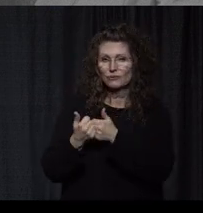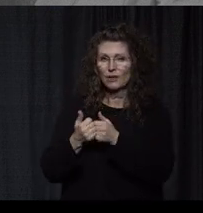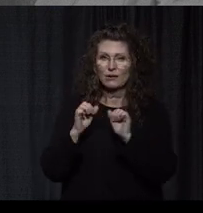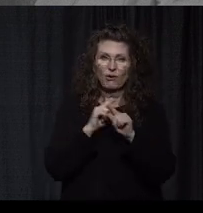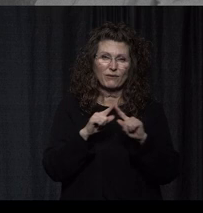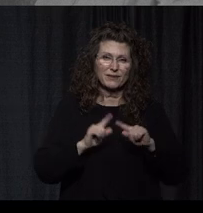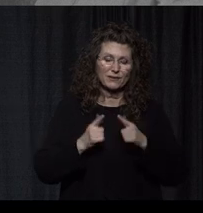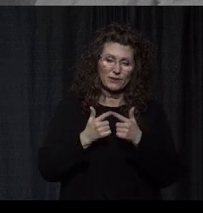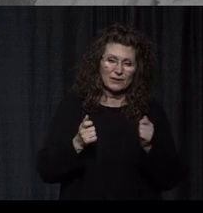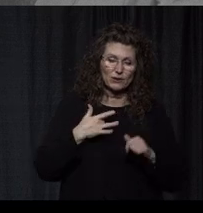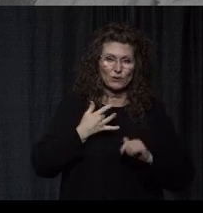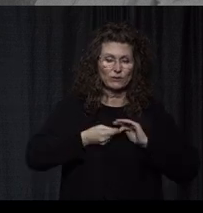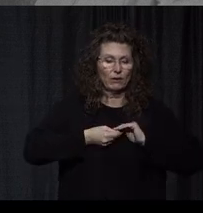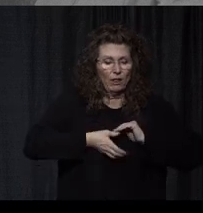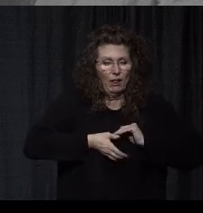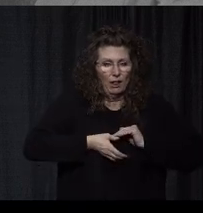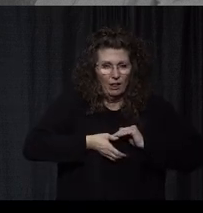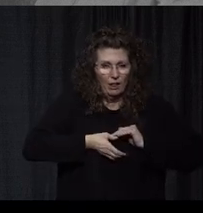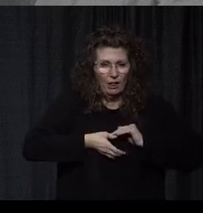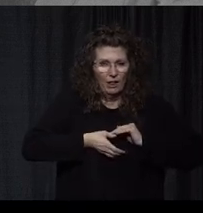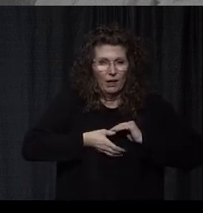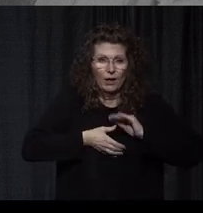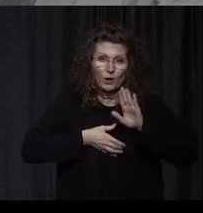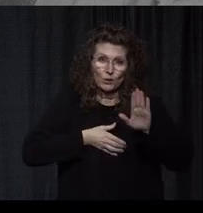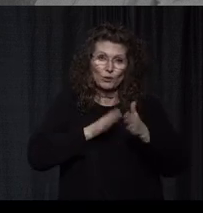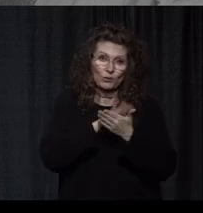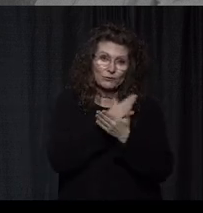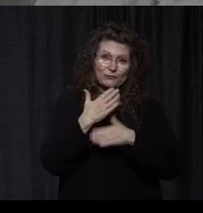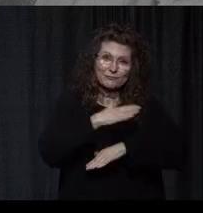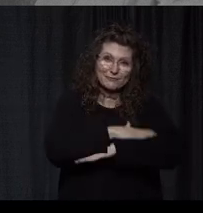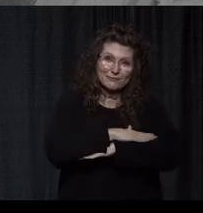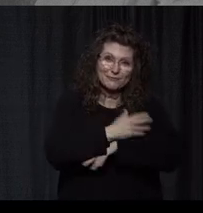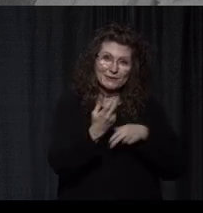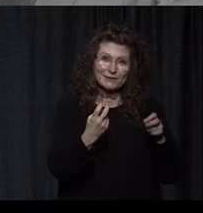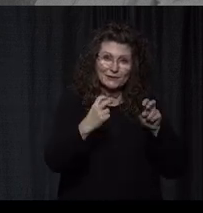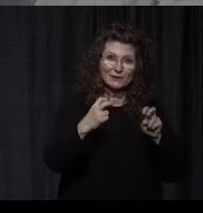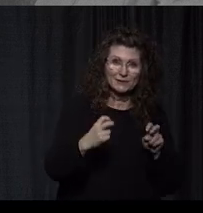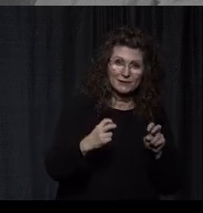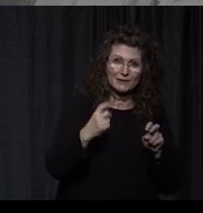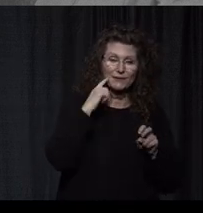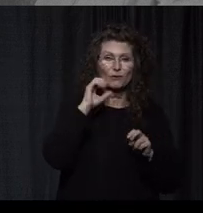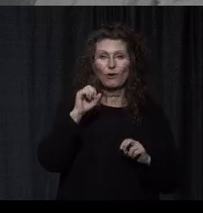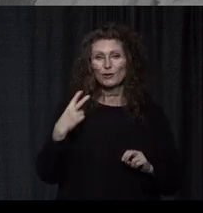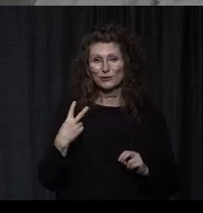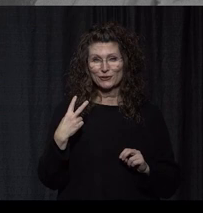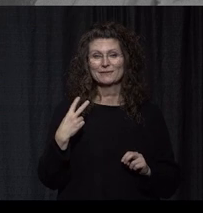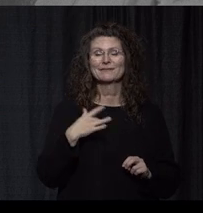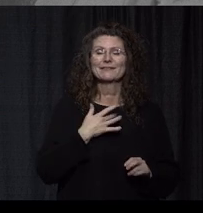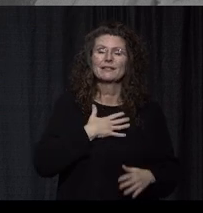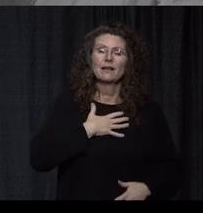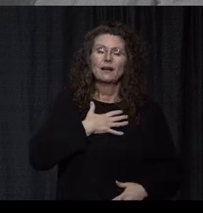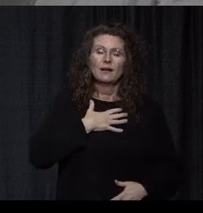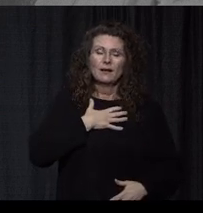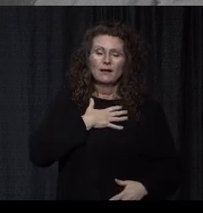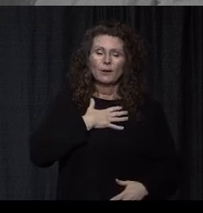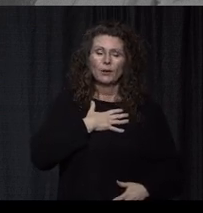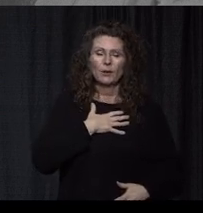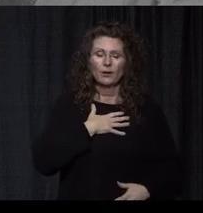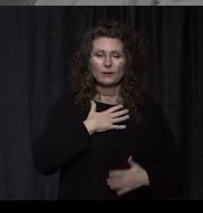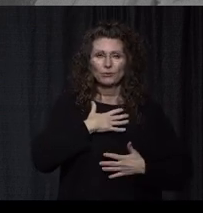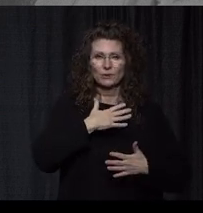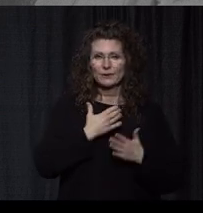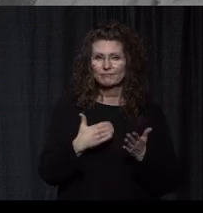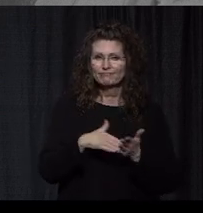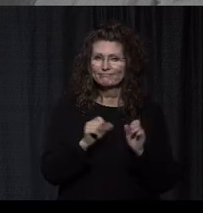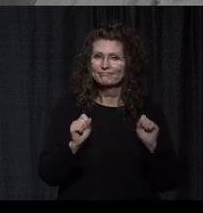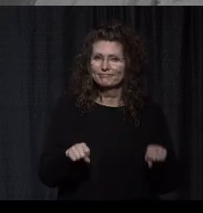indignities that come your way. Your kitchen table is where you go for oxygen so that you can breathe again.